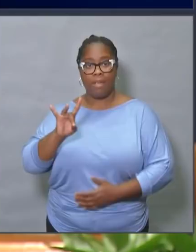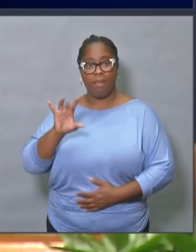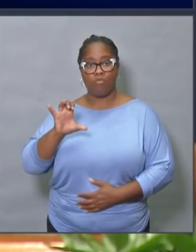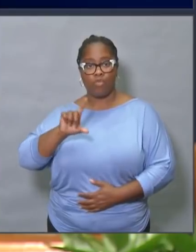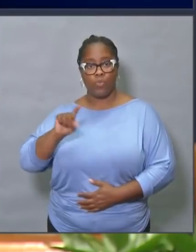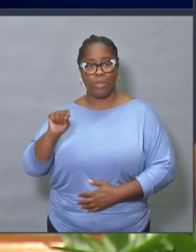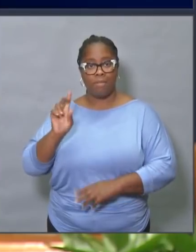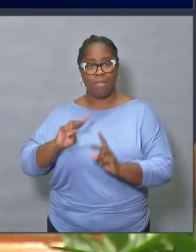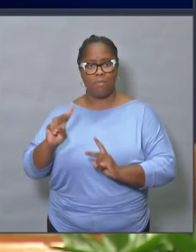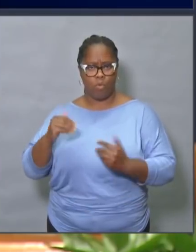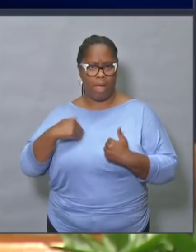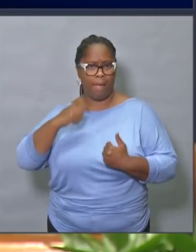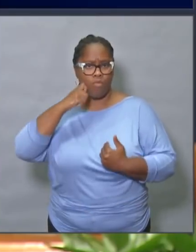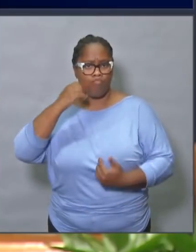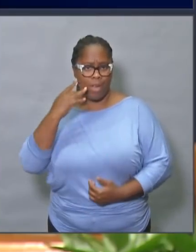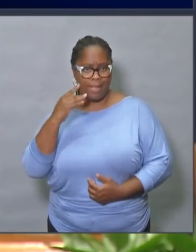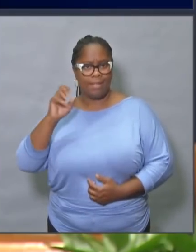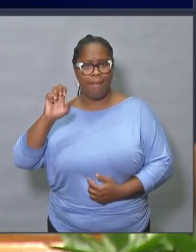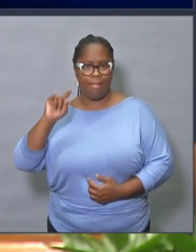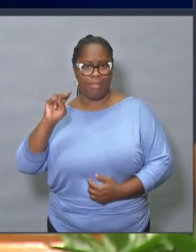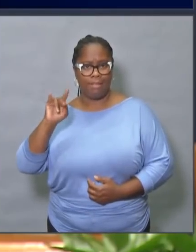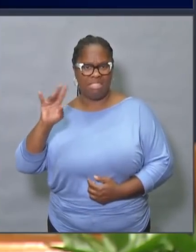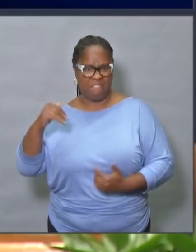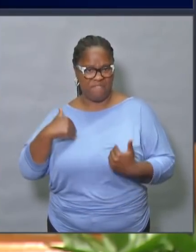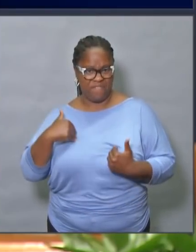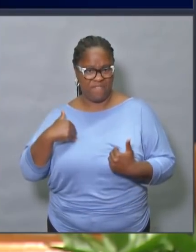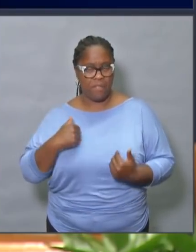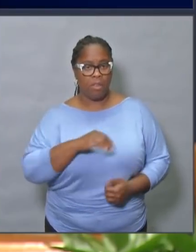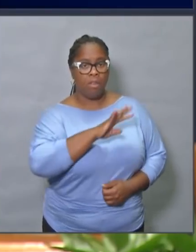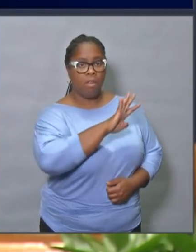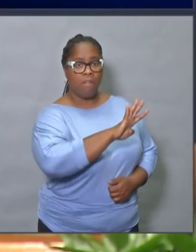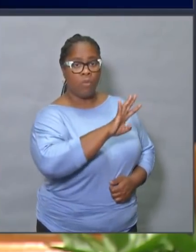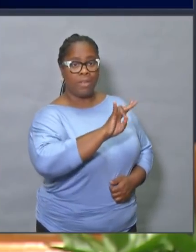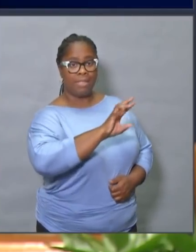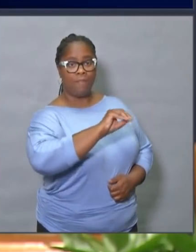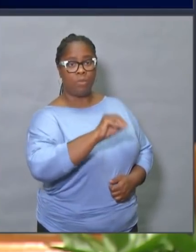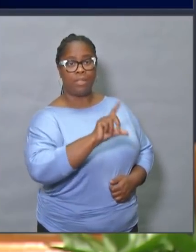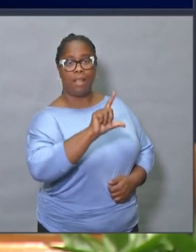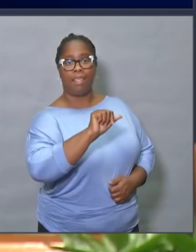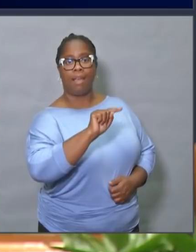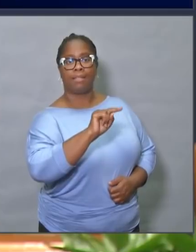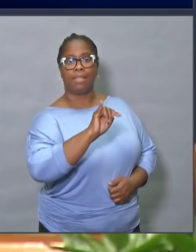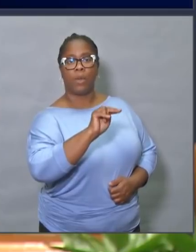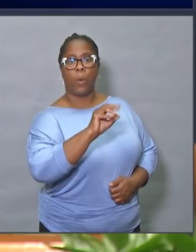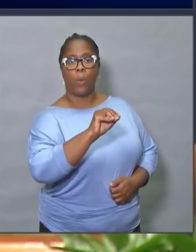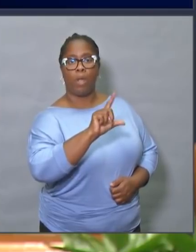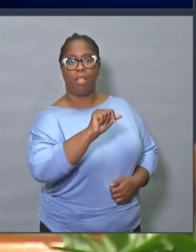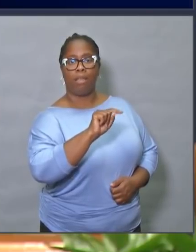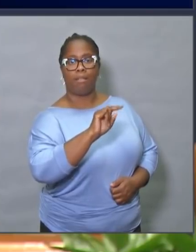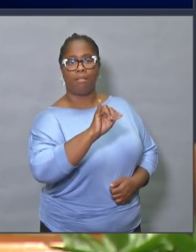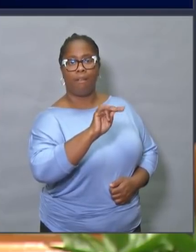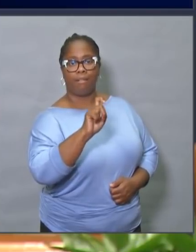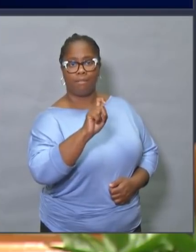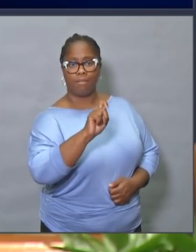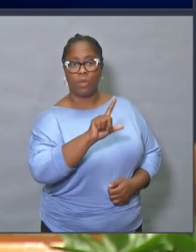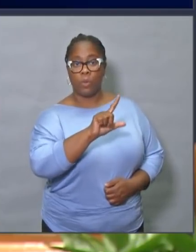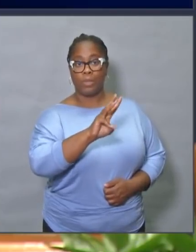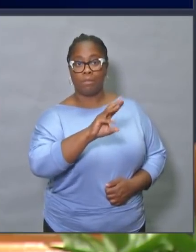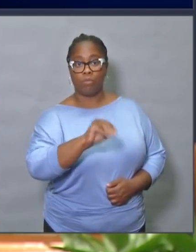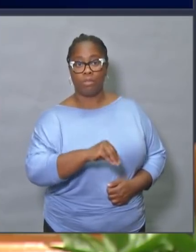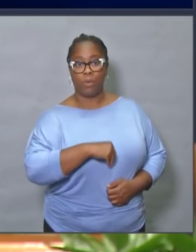where race ethnicity has been identified, 47% are Latino Latinx, 26% are